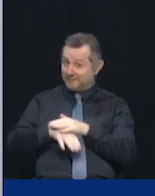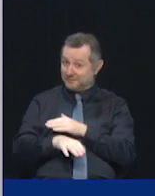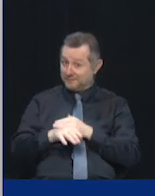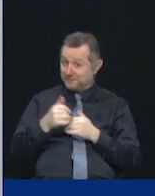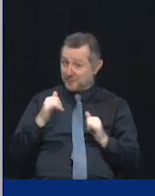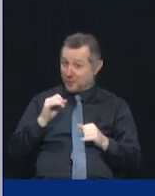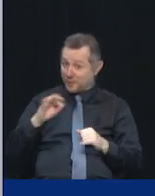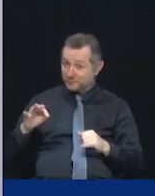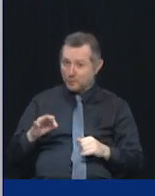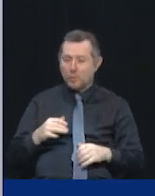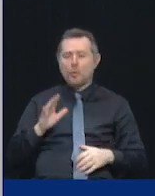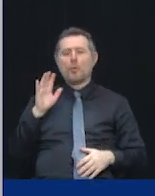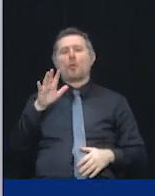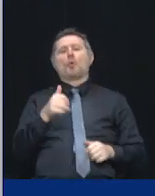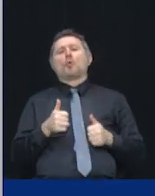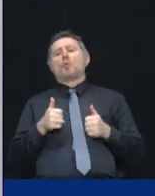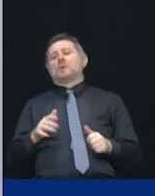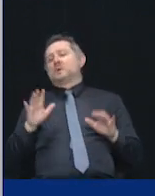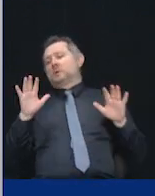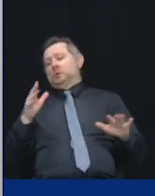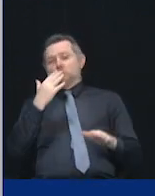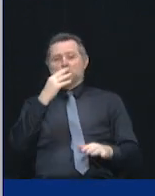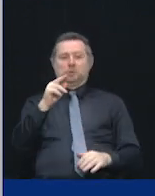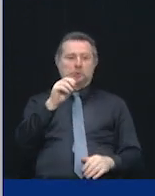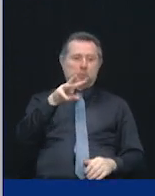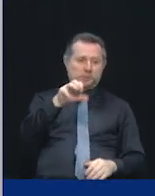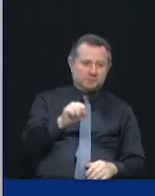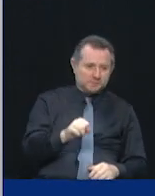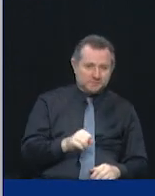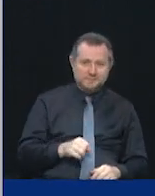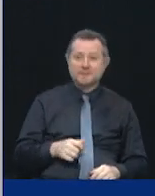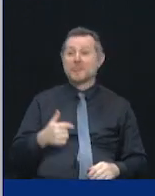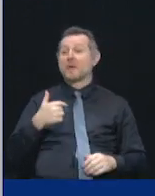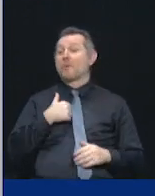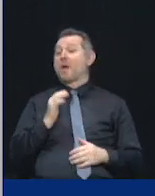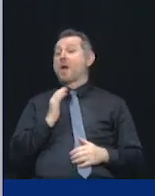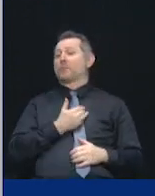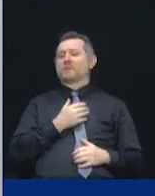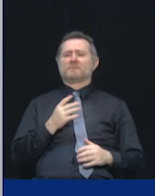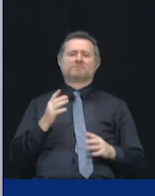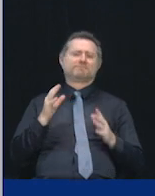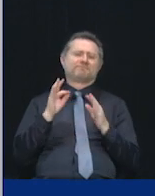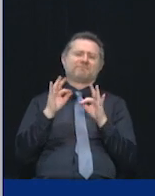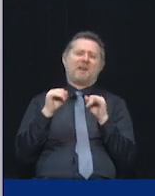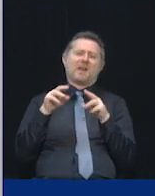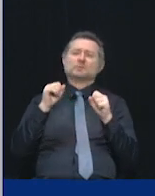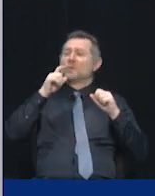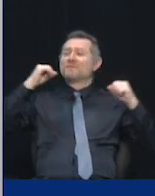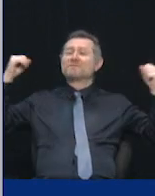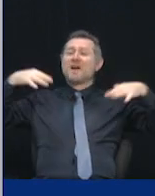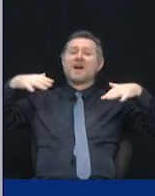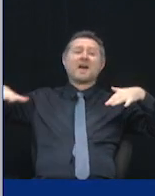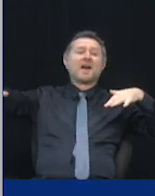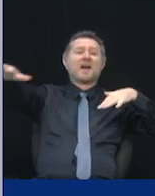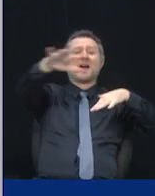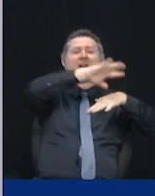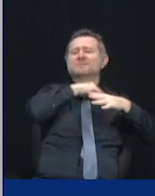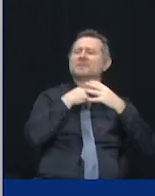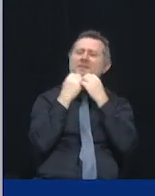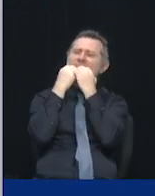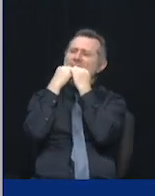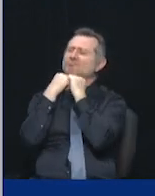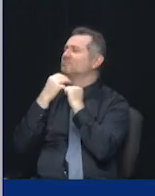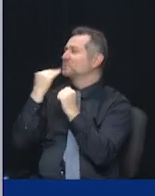playoffs is wonderful news for our fans, who are the most passionate and loyal in all of sports. Islander fans are the heartbeat of